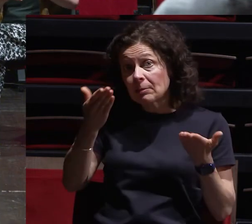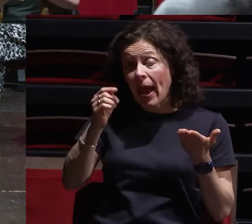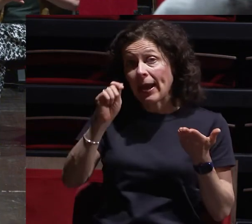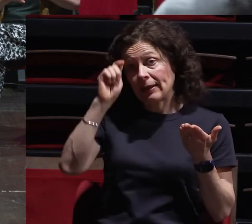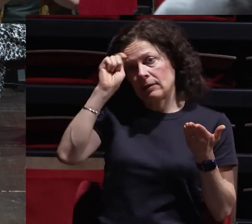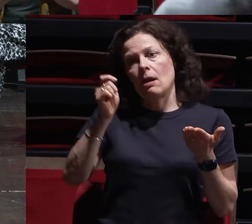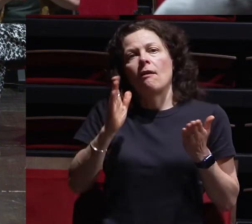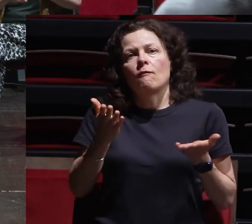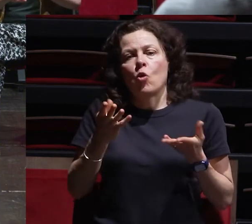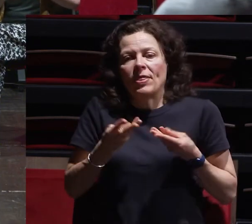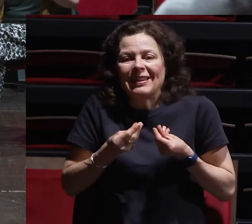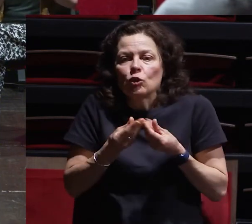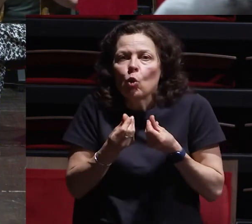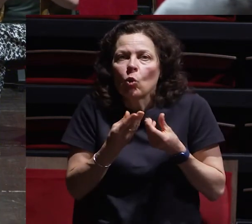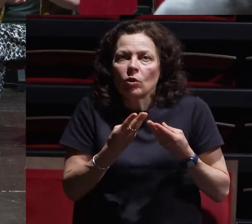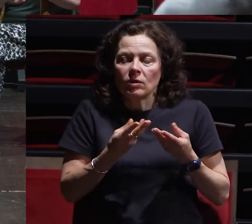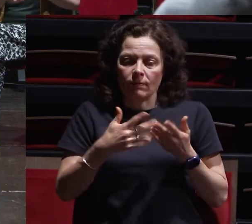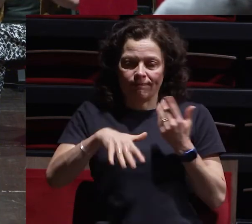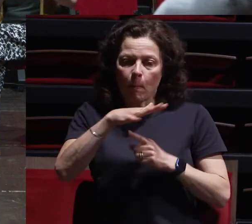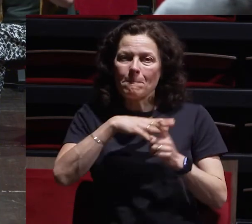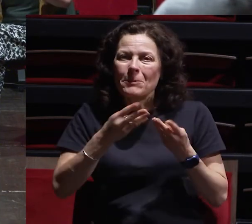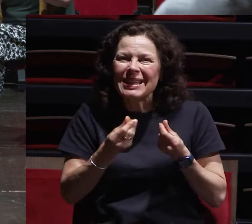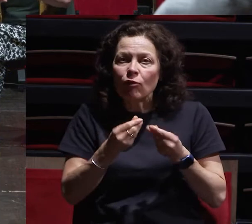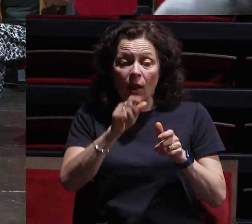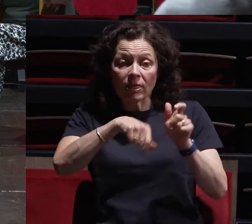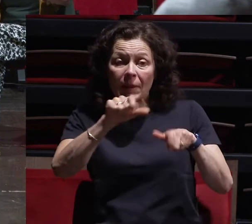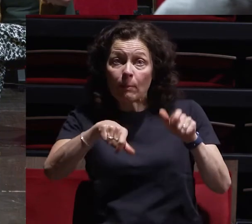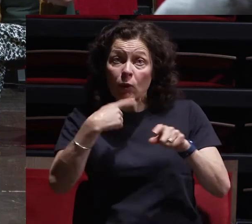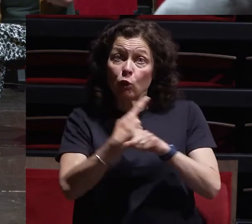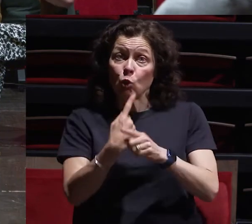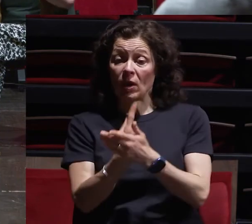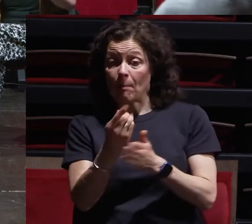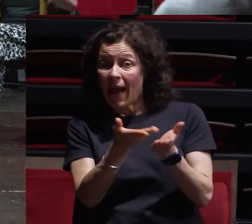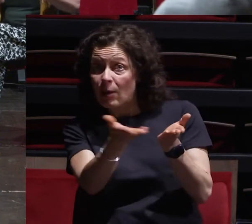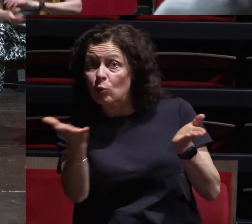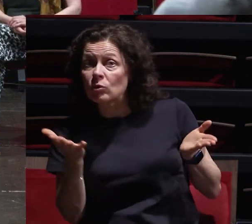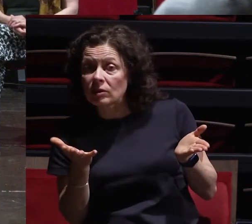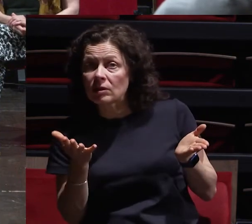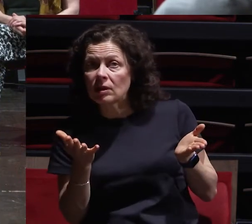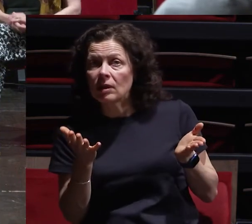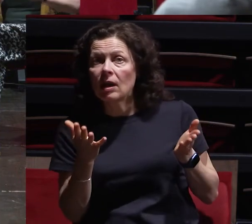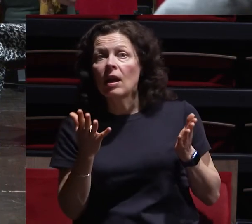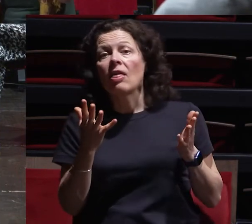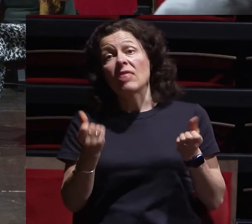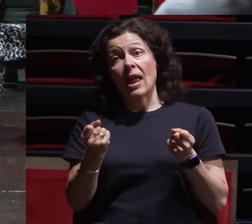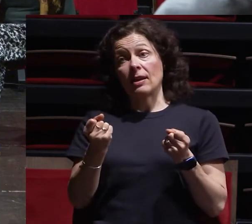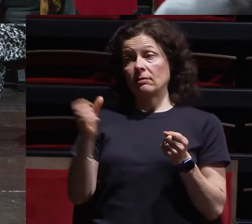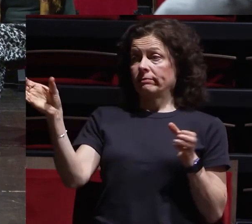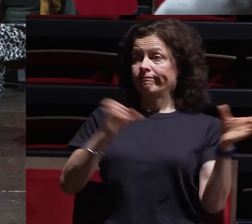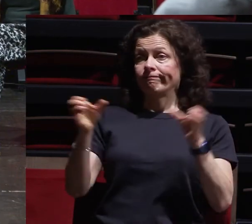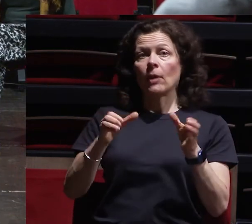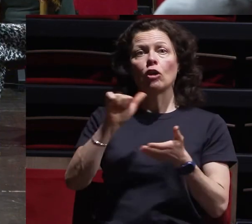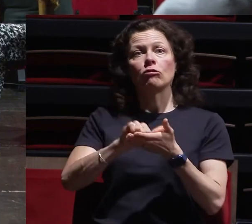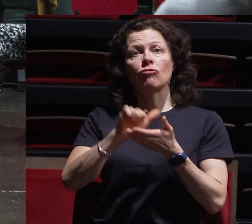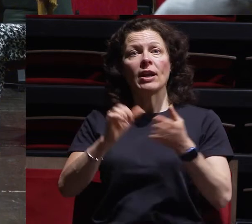you have a respect for the material, the source material, and the people that you're talking about. I think, and then also you can get to the